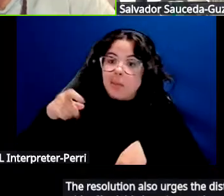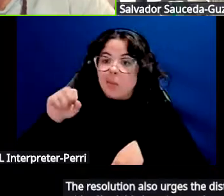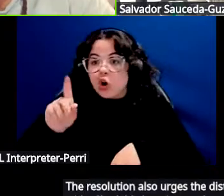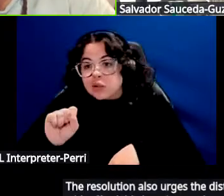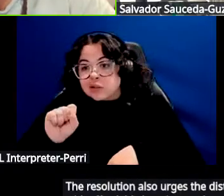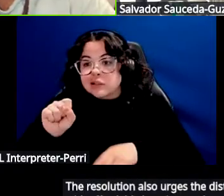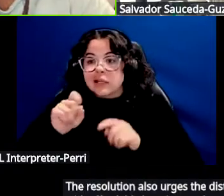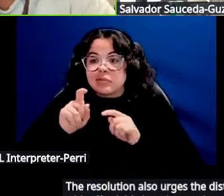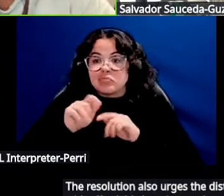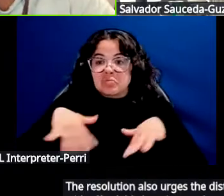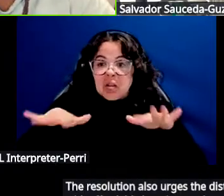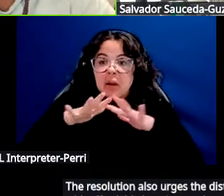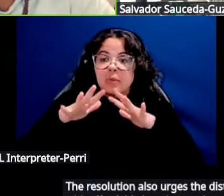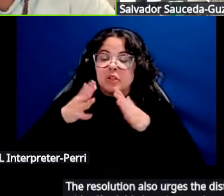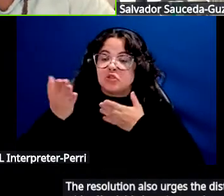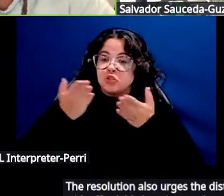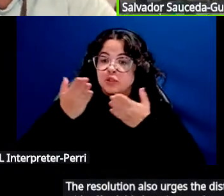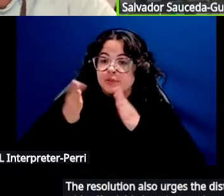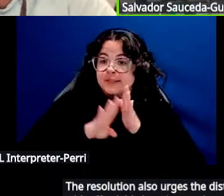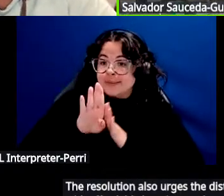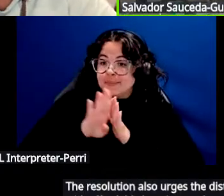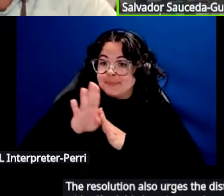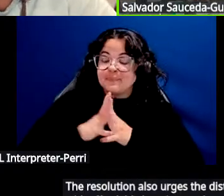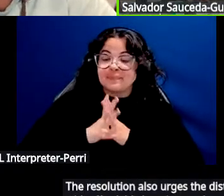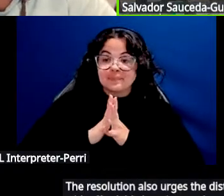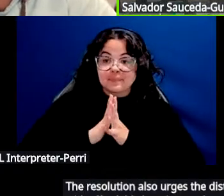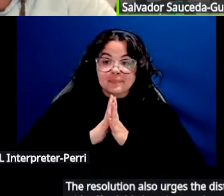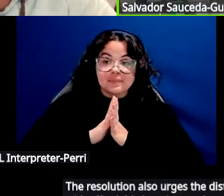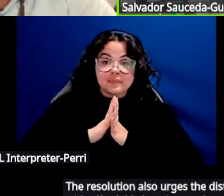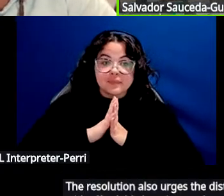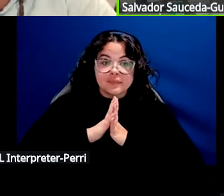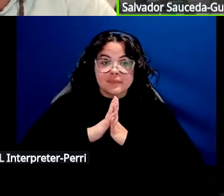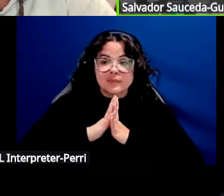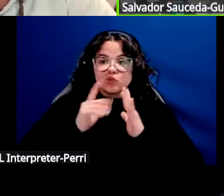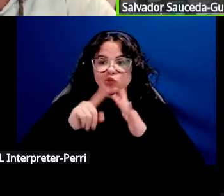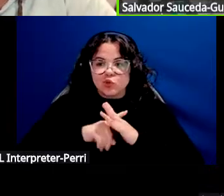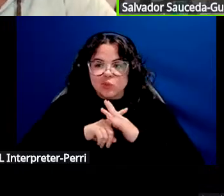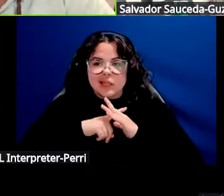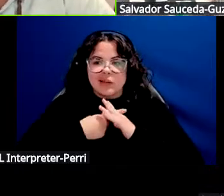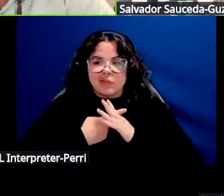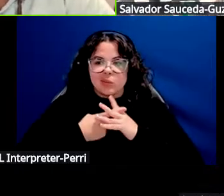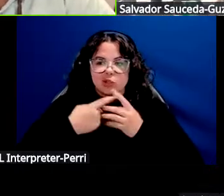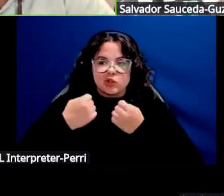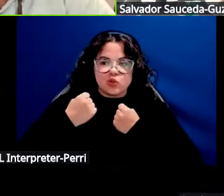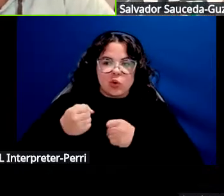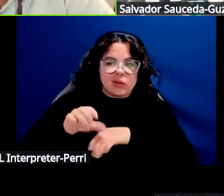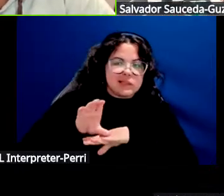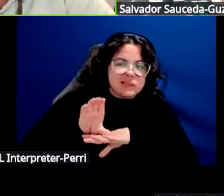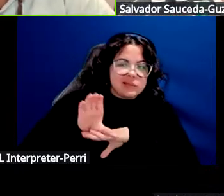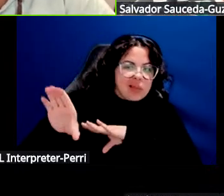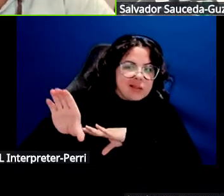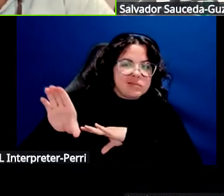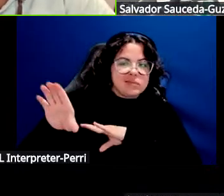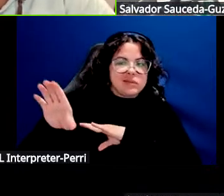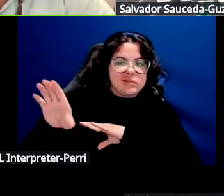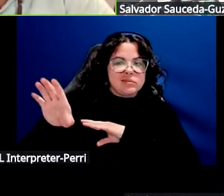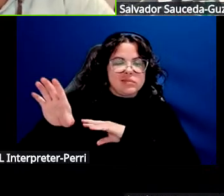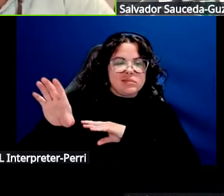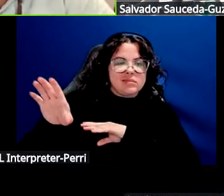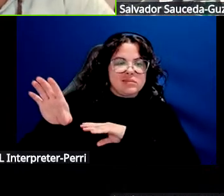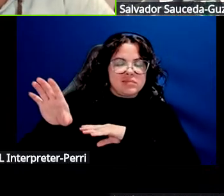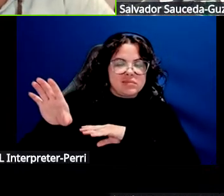neighborhood serving development. Implement stronger anti-displacement protections, close